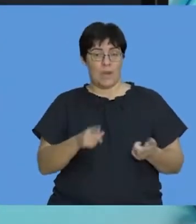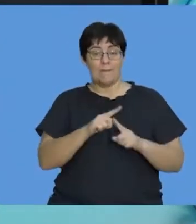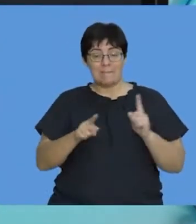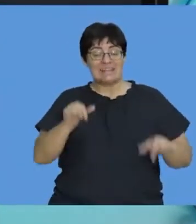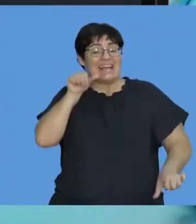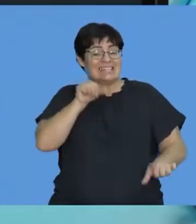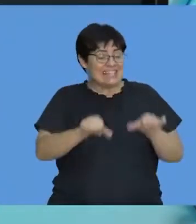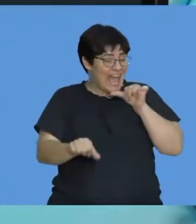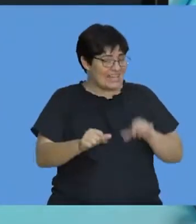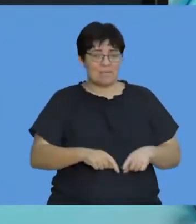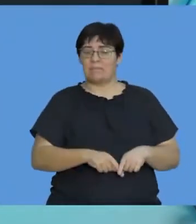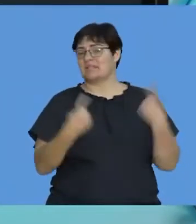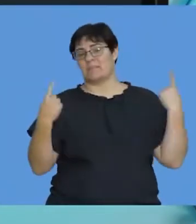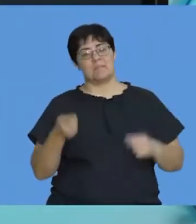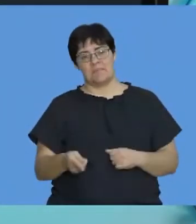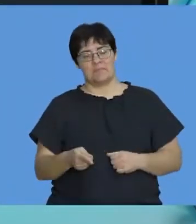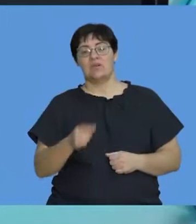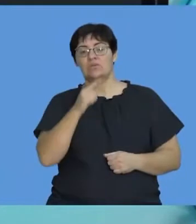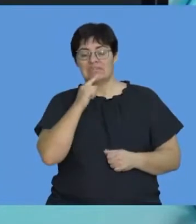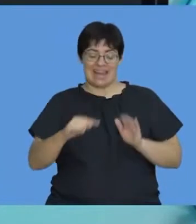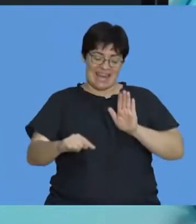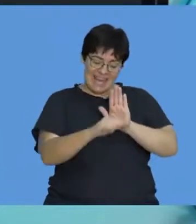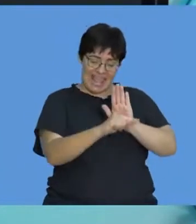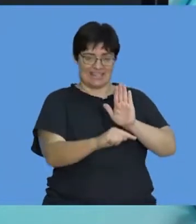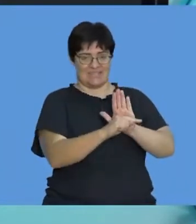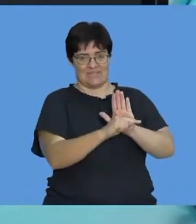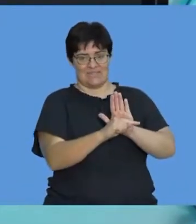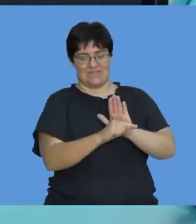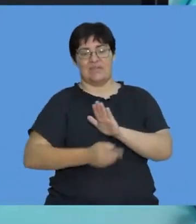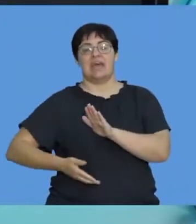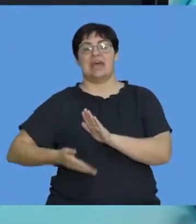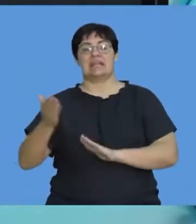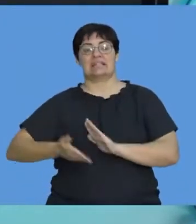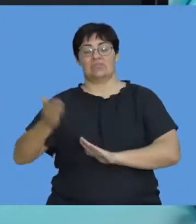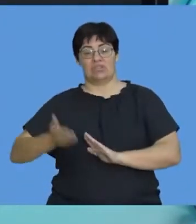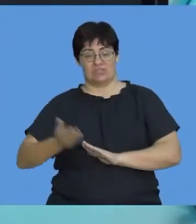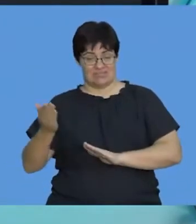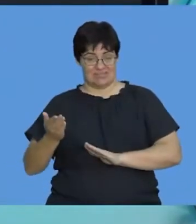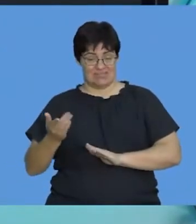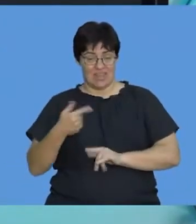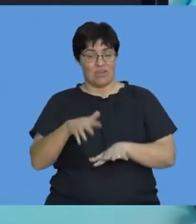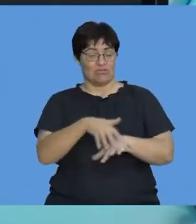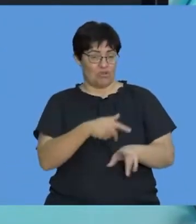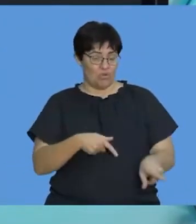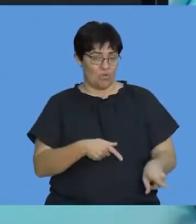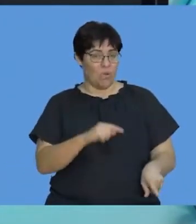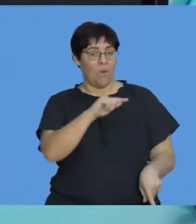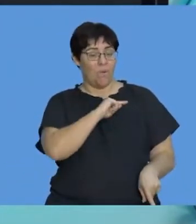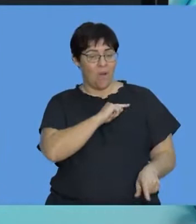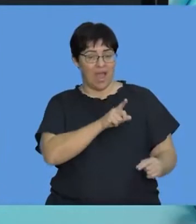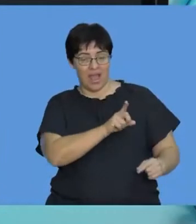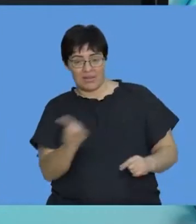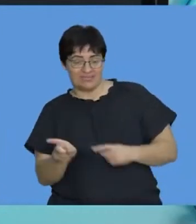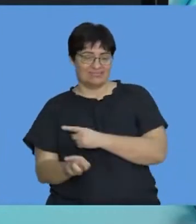in science, we use the term negative acceleration if it's slowing down, because it's about